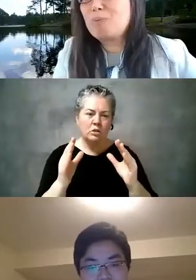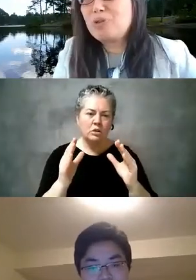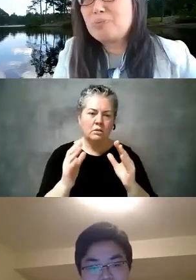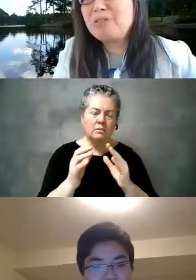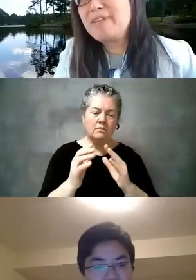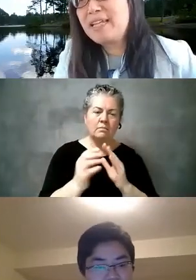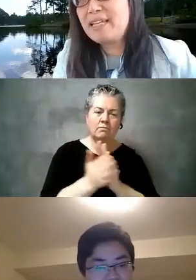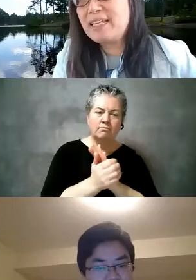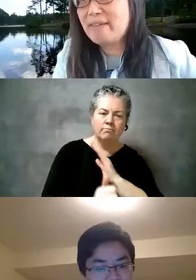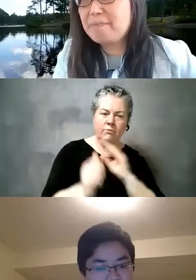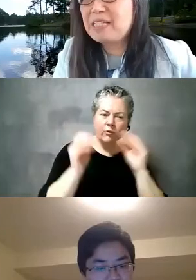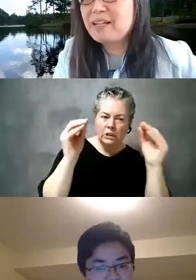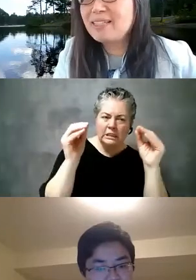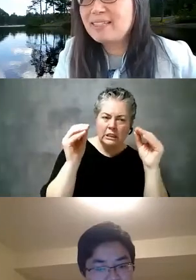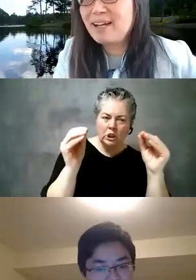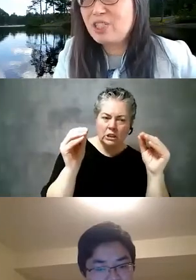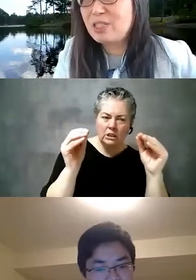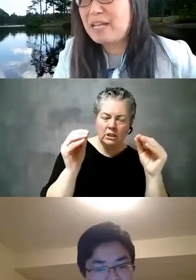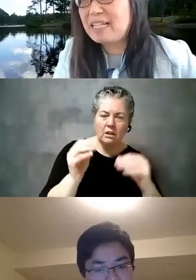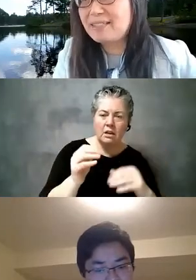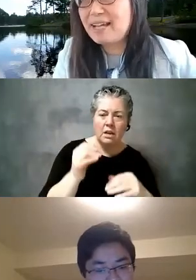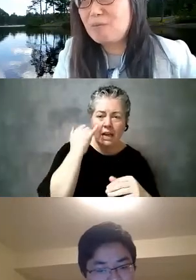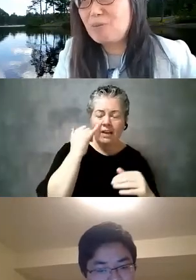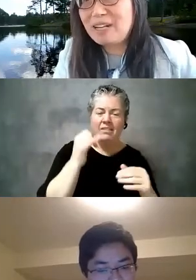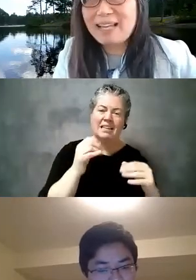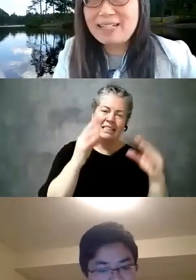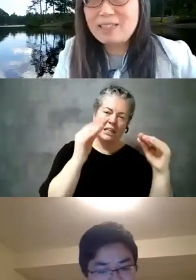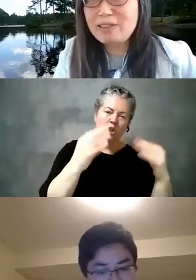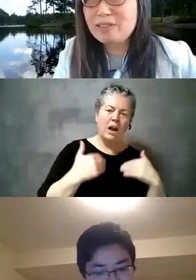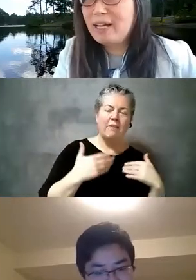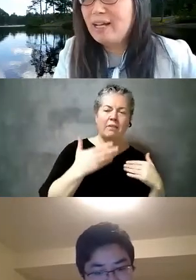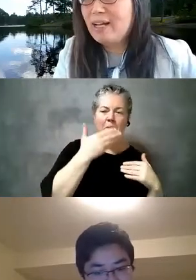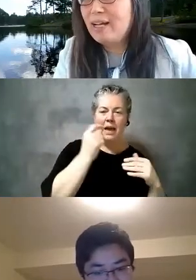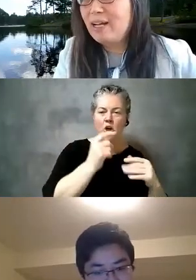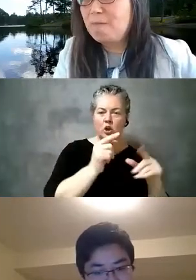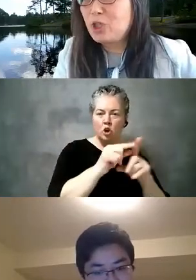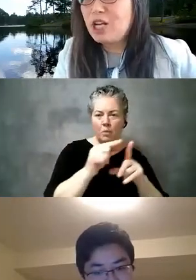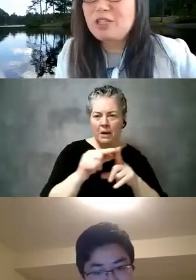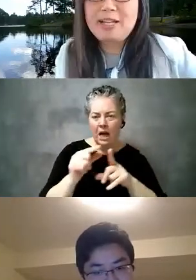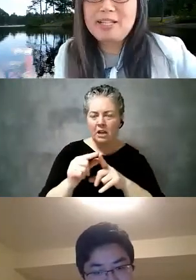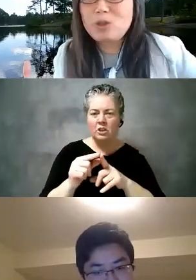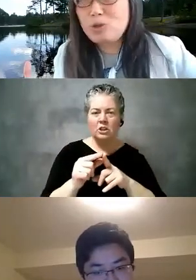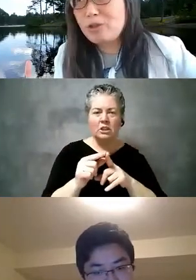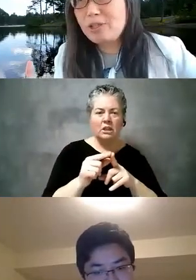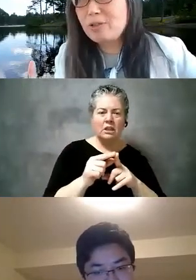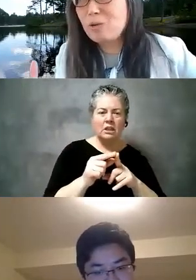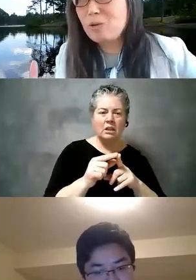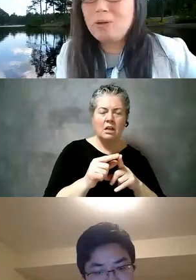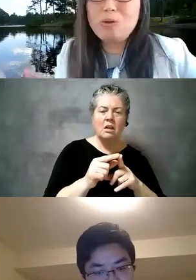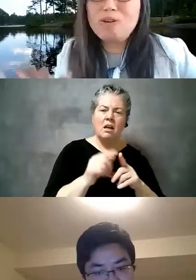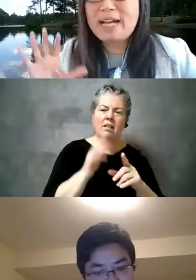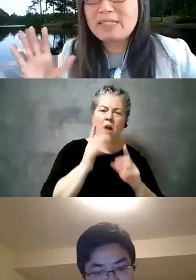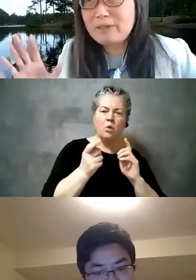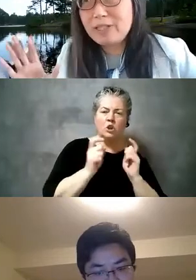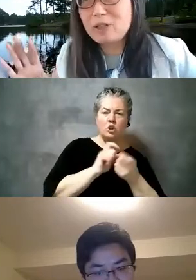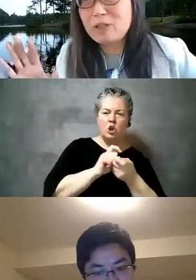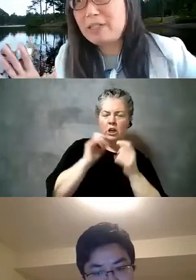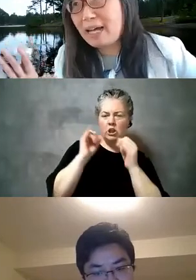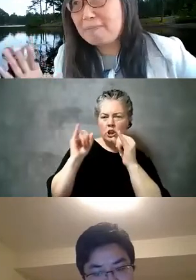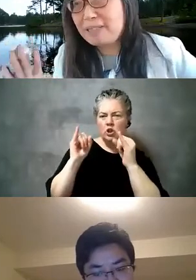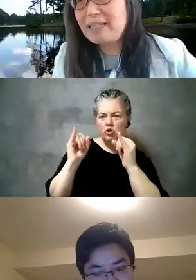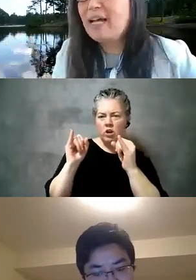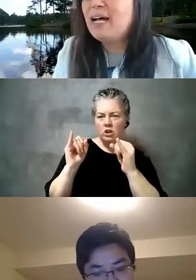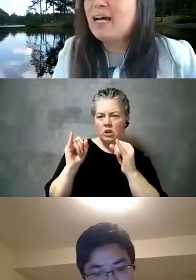who are more motivated, have better content knowledge at the baseline, are more likely to change their instruction, or vice versa, it could